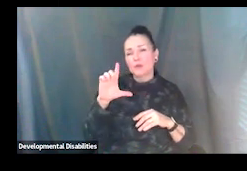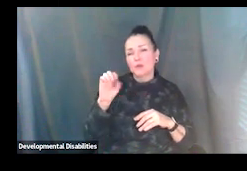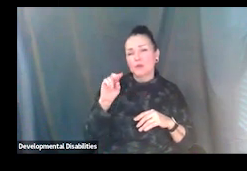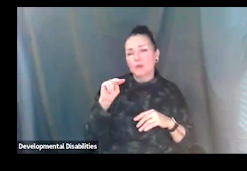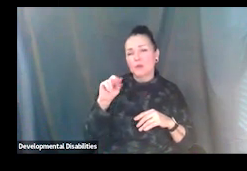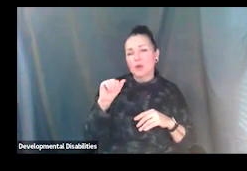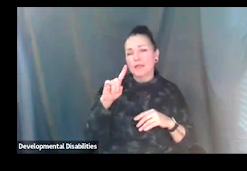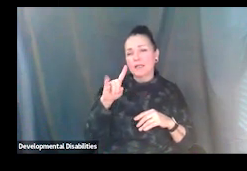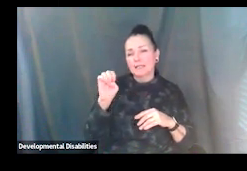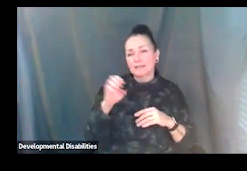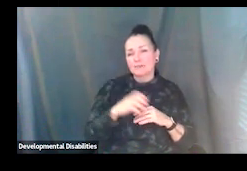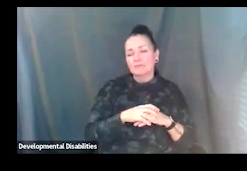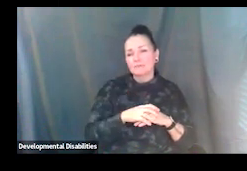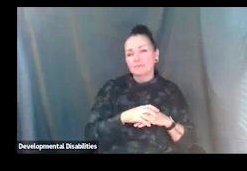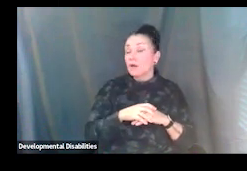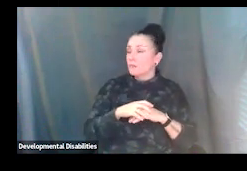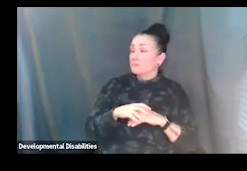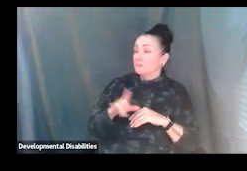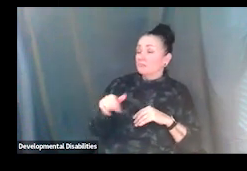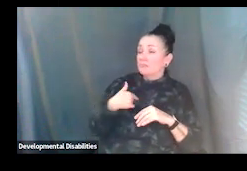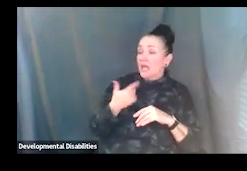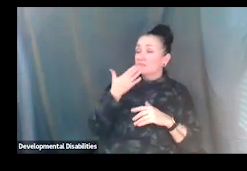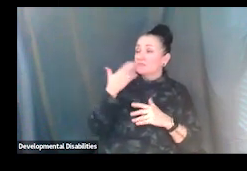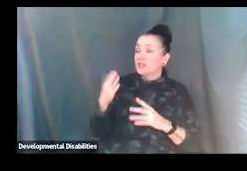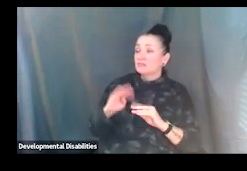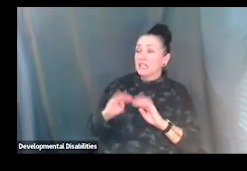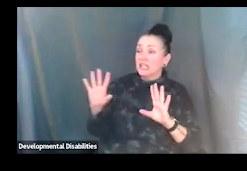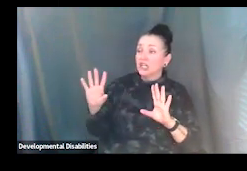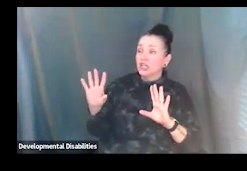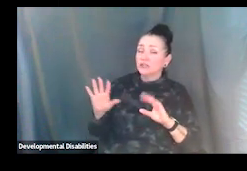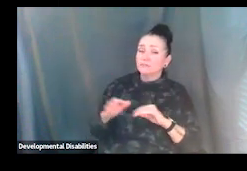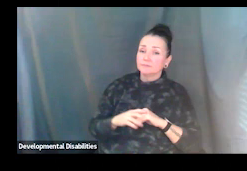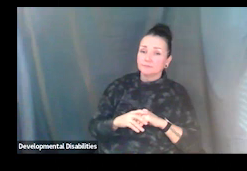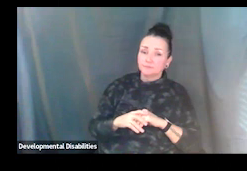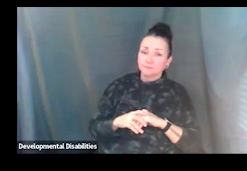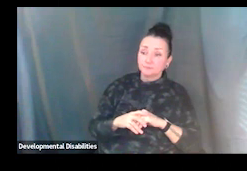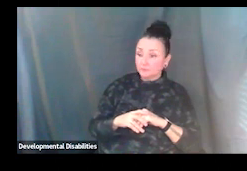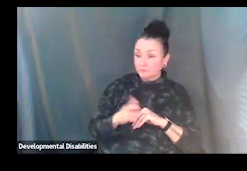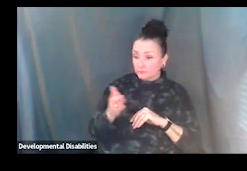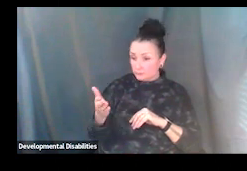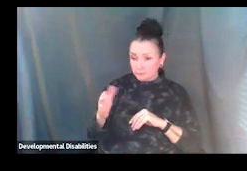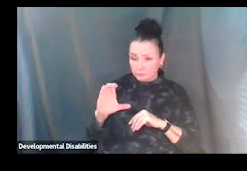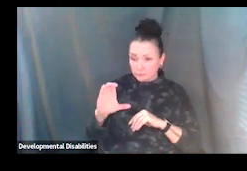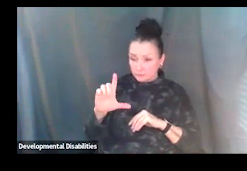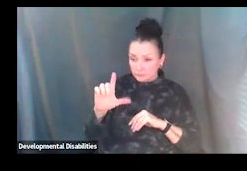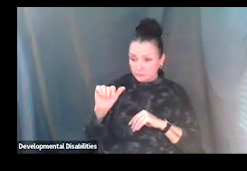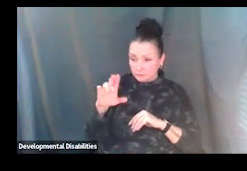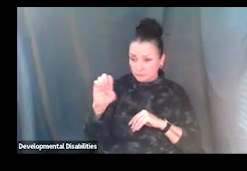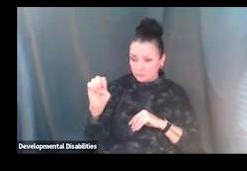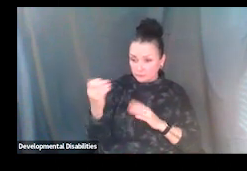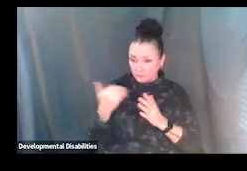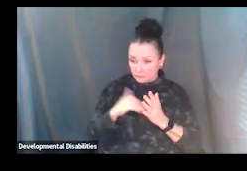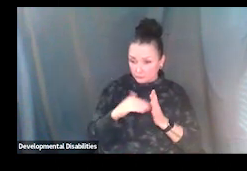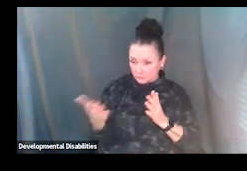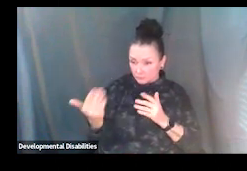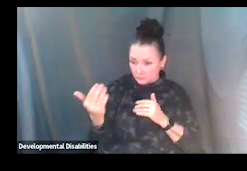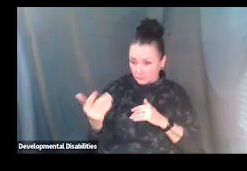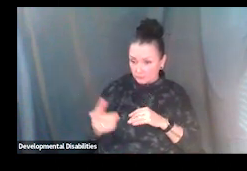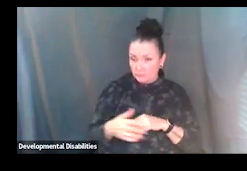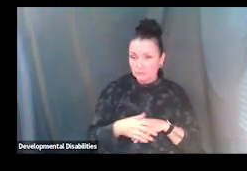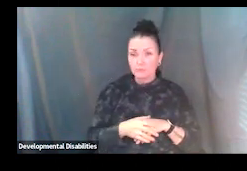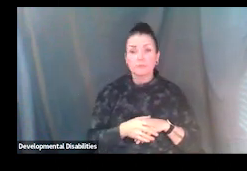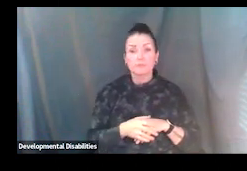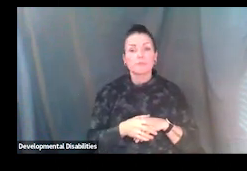you for clarifying that. Speaking of clarifying, Claire, feel free to go ahead. You just have to unmute yourself.